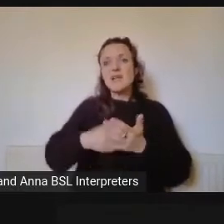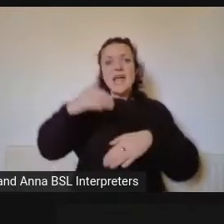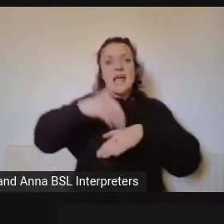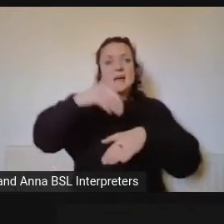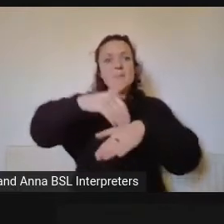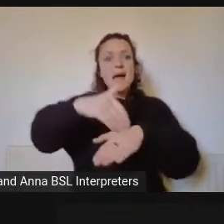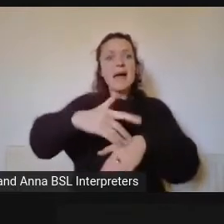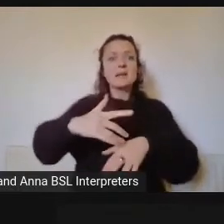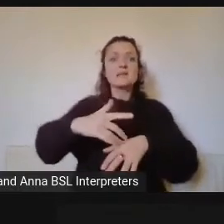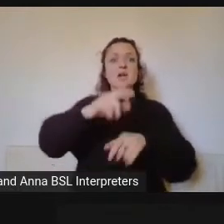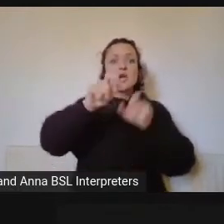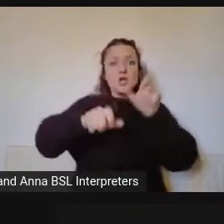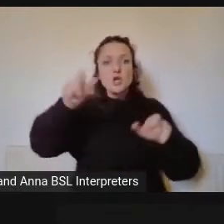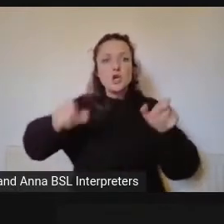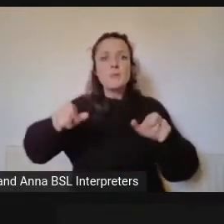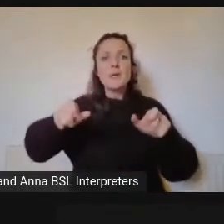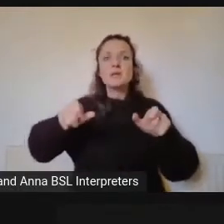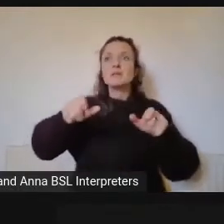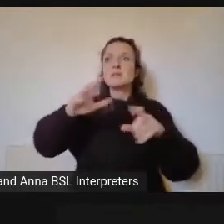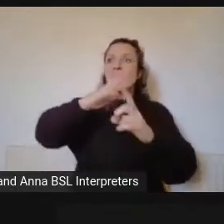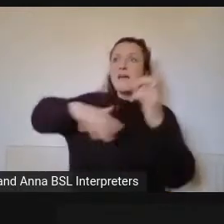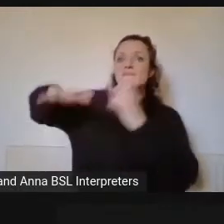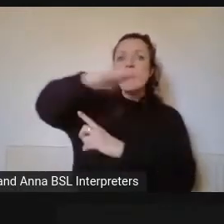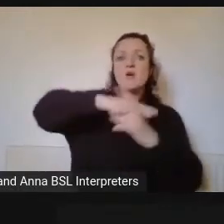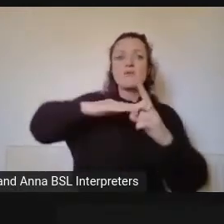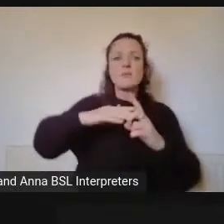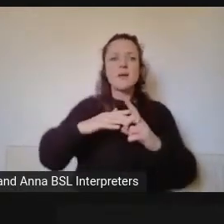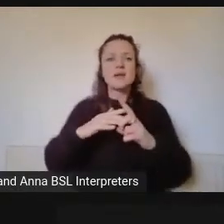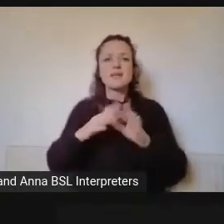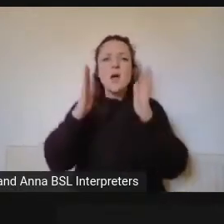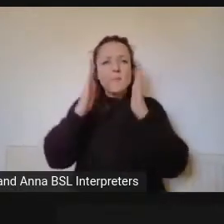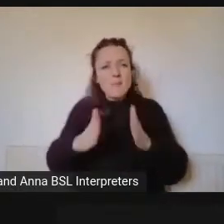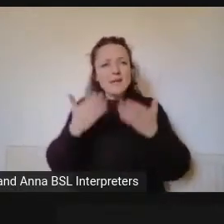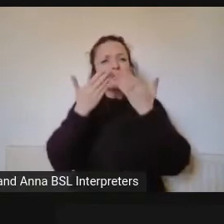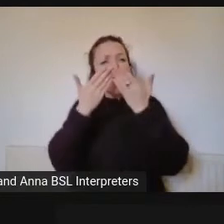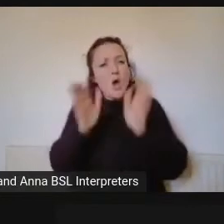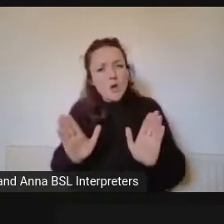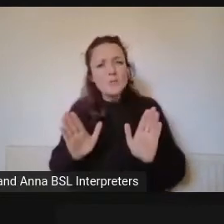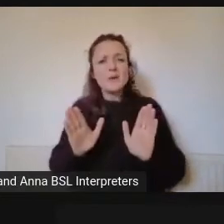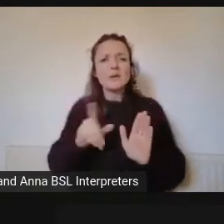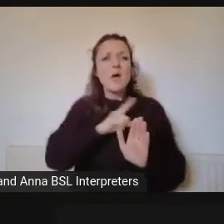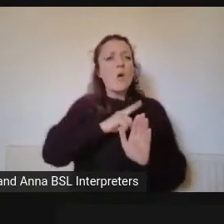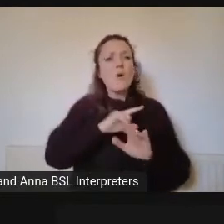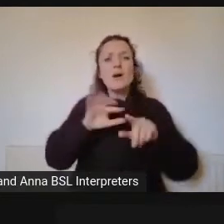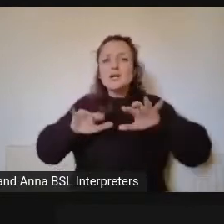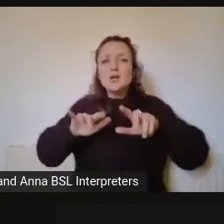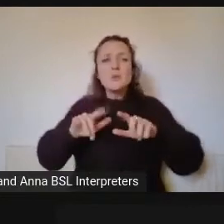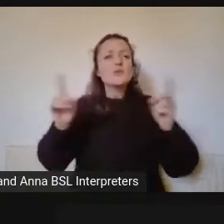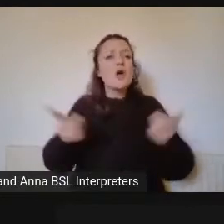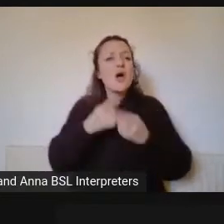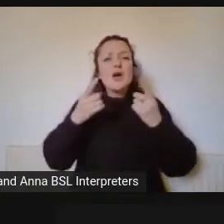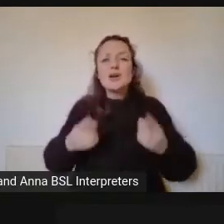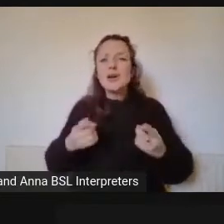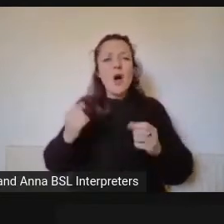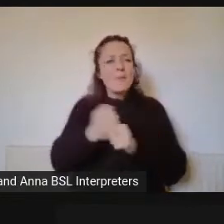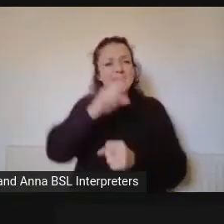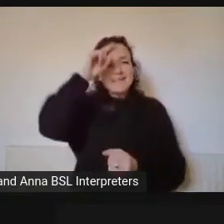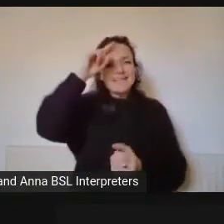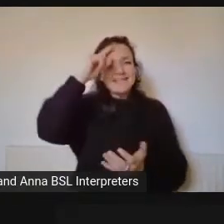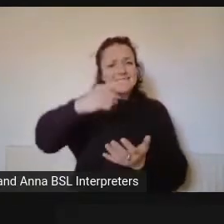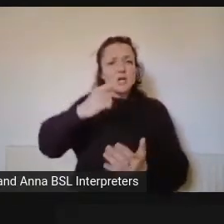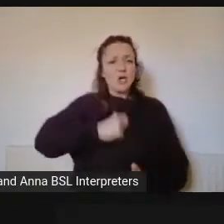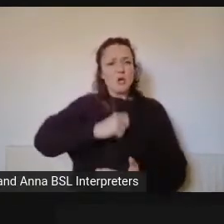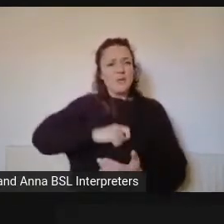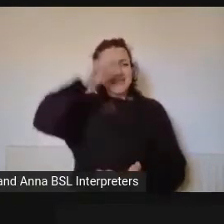to need an open data infrastructure to be able to use, because they can't see into everything. So the quality of our data will become the